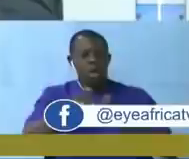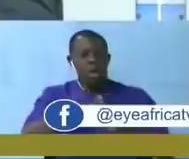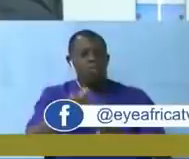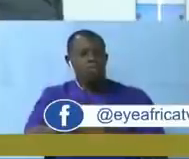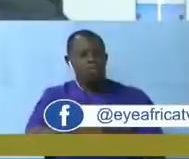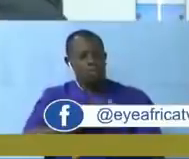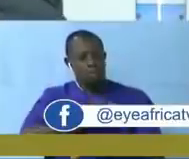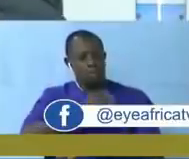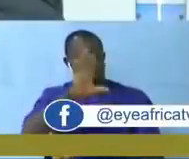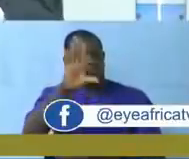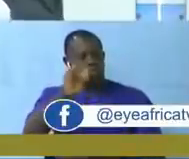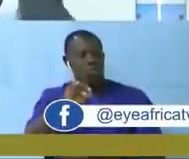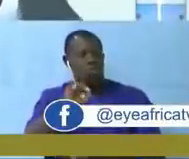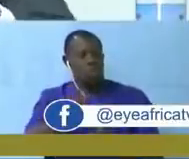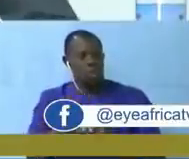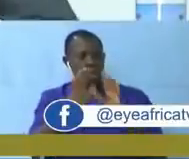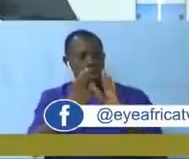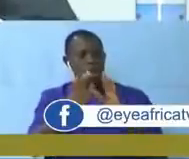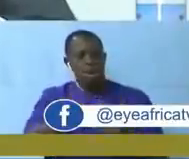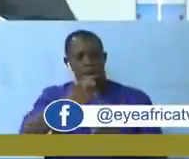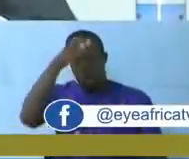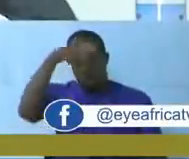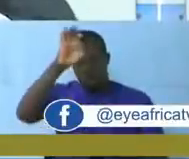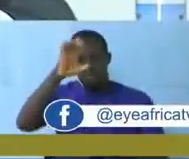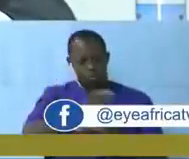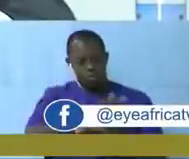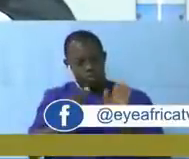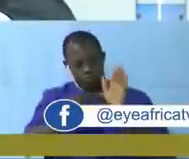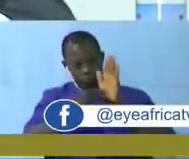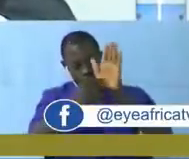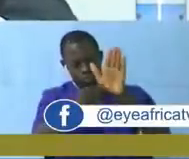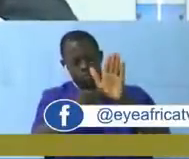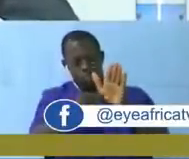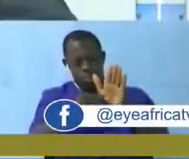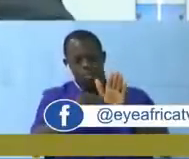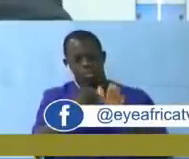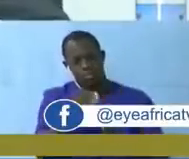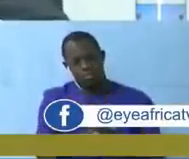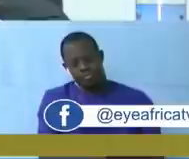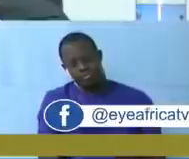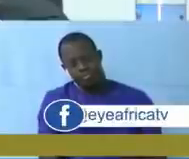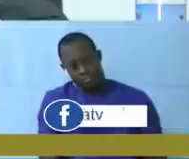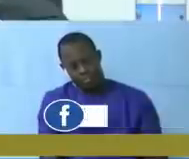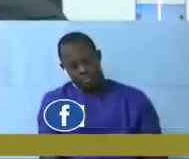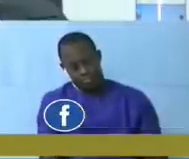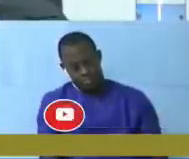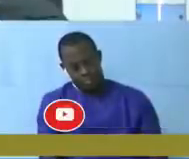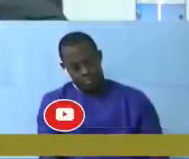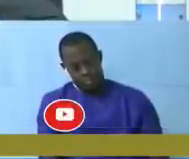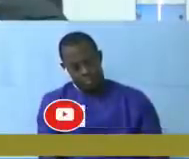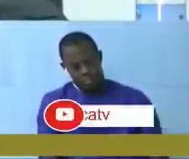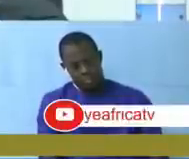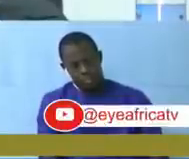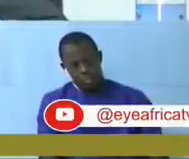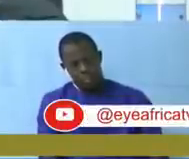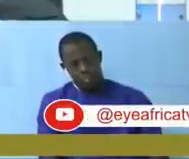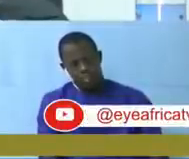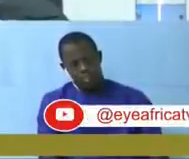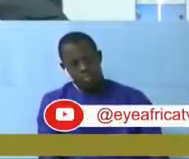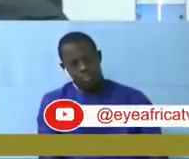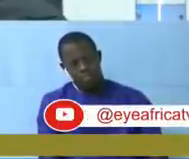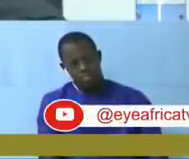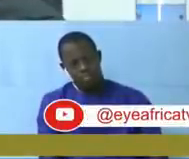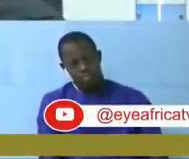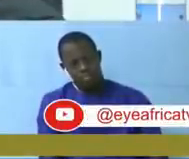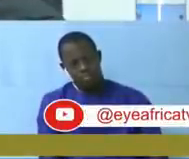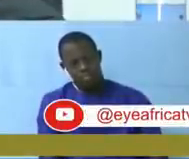presented before the commission? Ndax di ngeen mën a wax nag ne liñ génnee loi boobu nga xam ne moom lañ tëraloon ni ko toon suñ ko fa